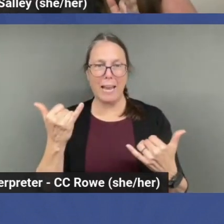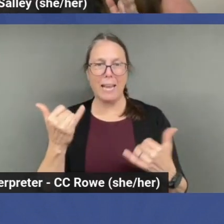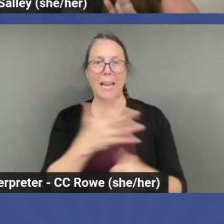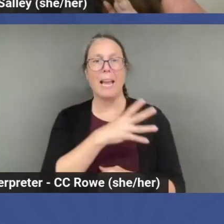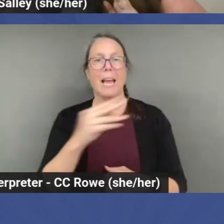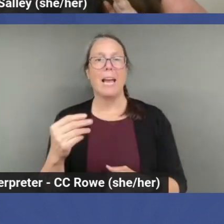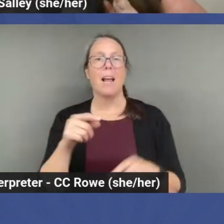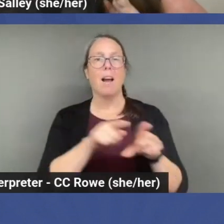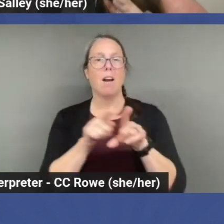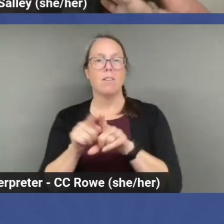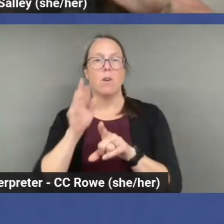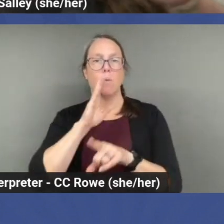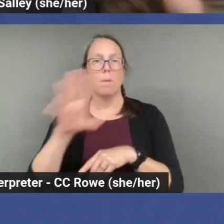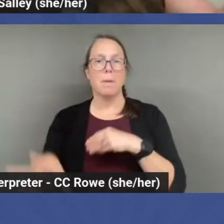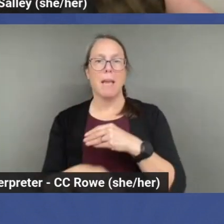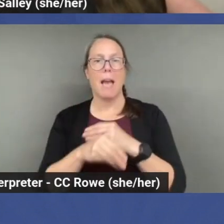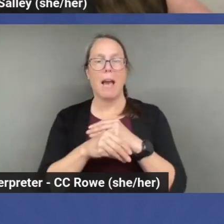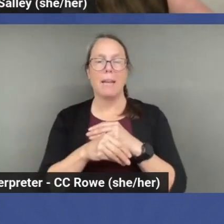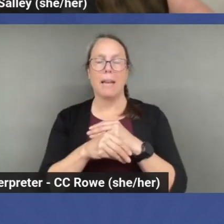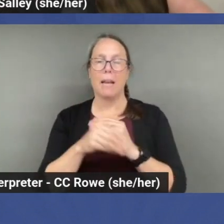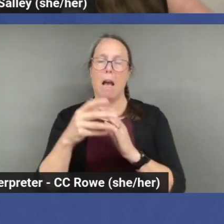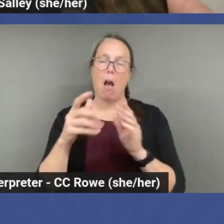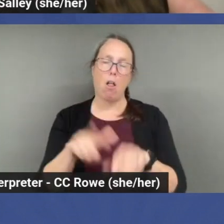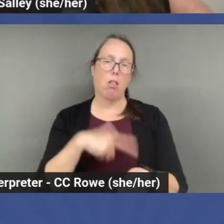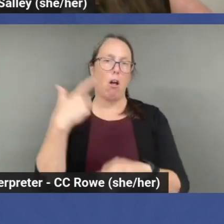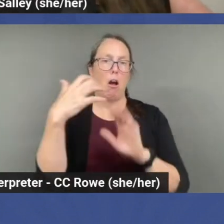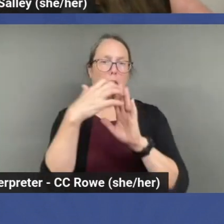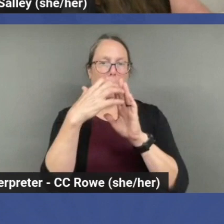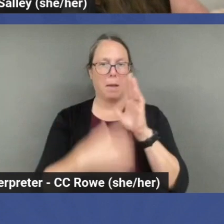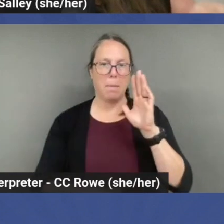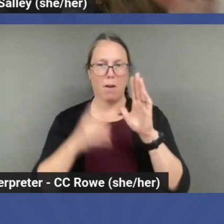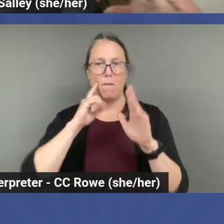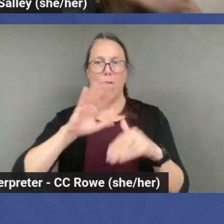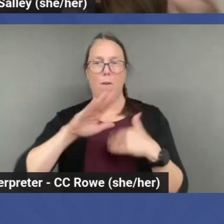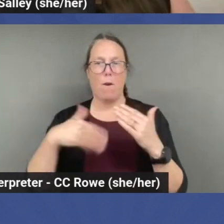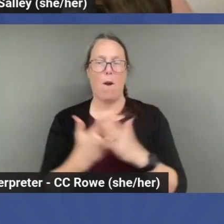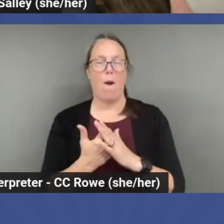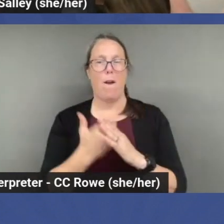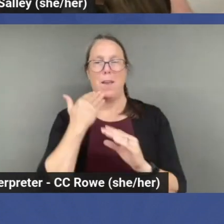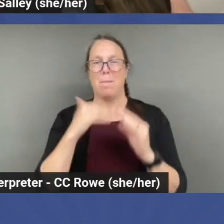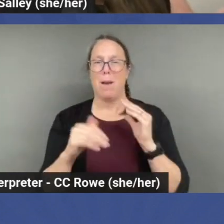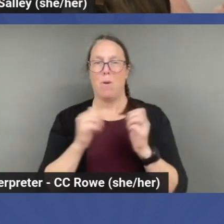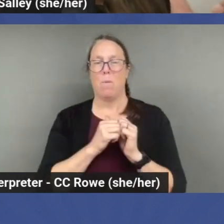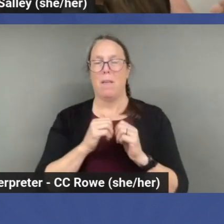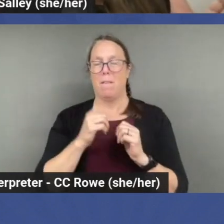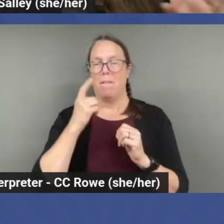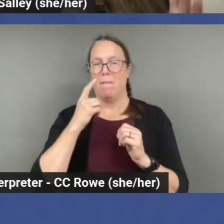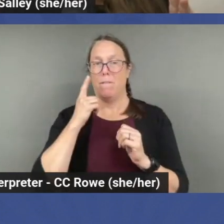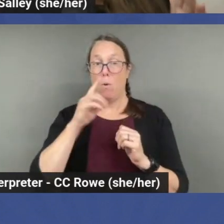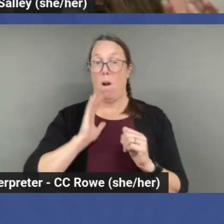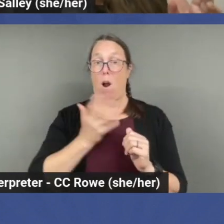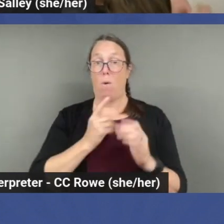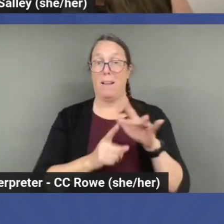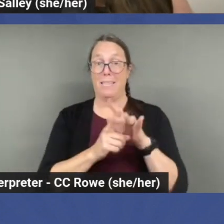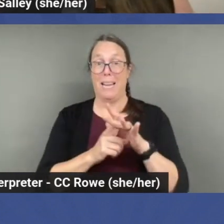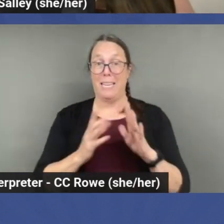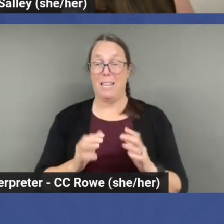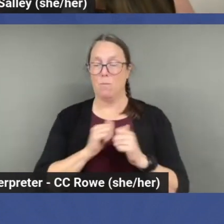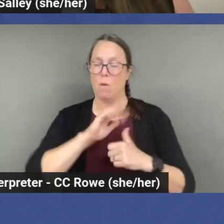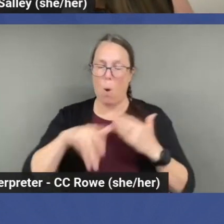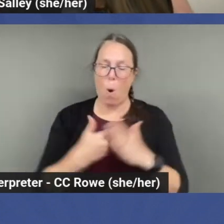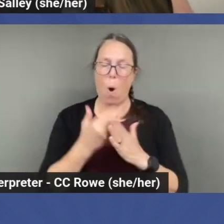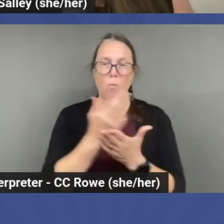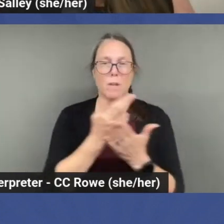I will be putting a very long email together for all of our attendees with all of those wonderful resources. So thanks for being here,